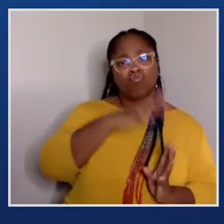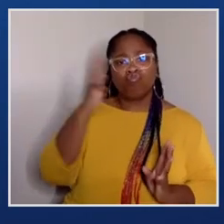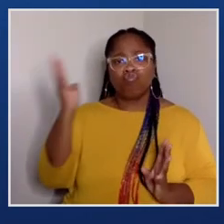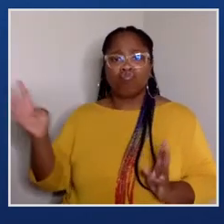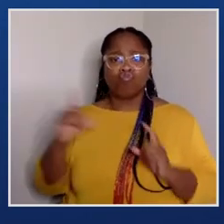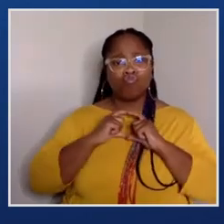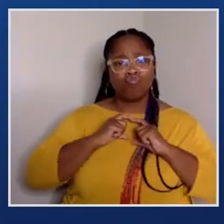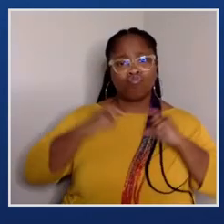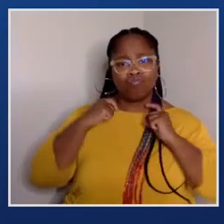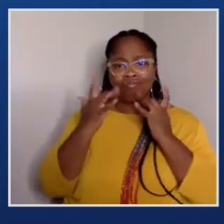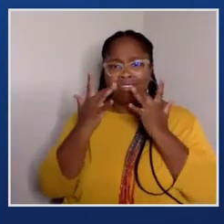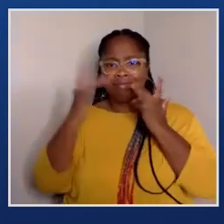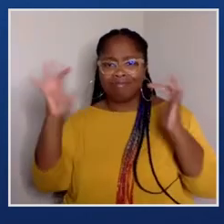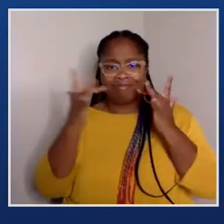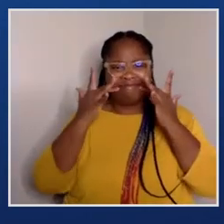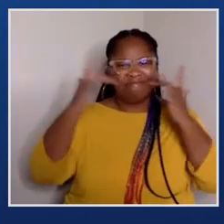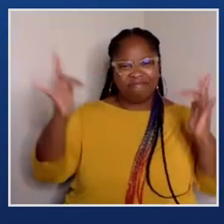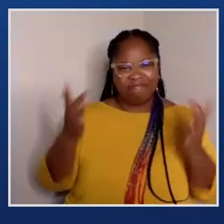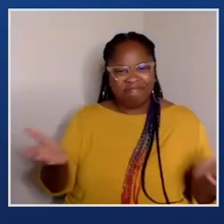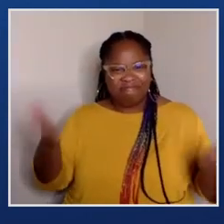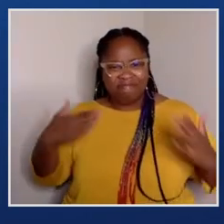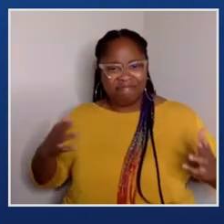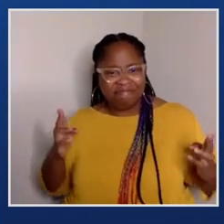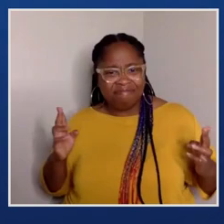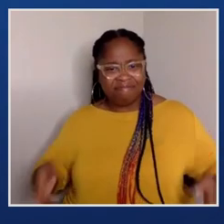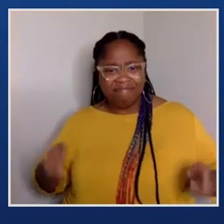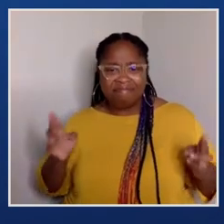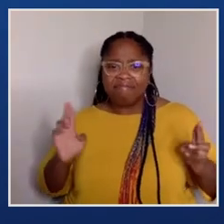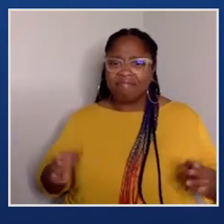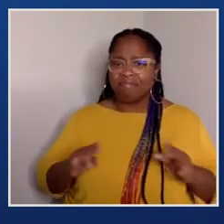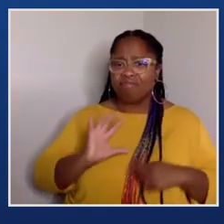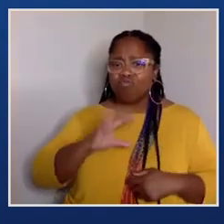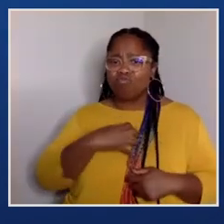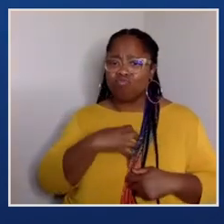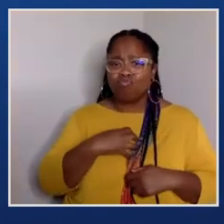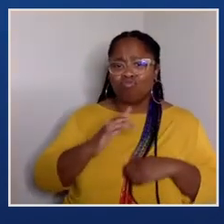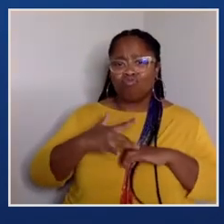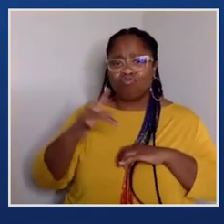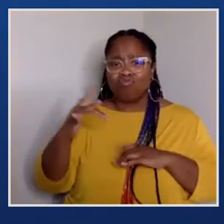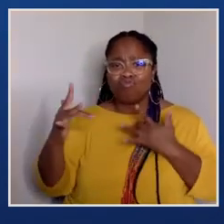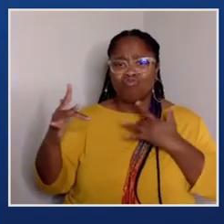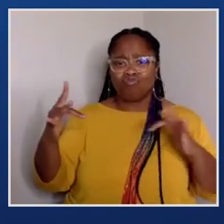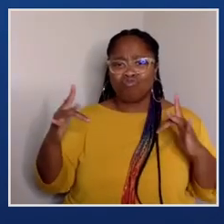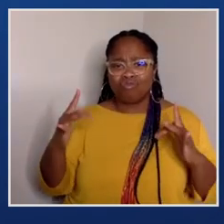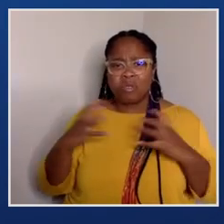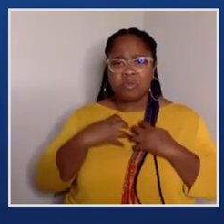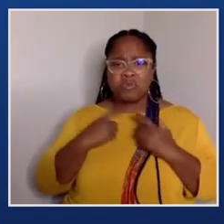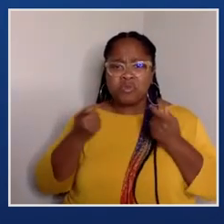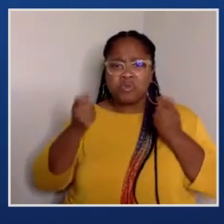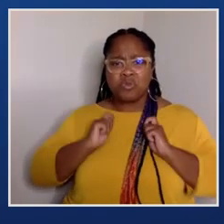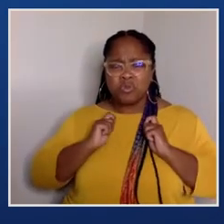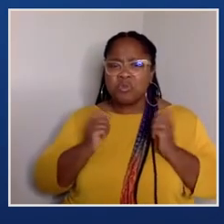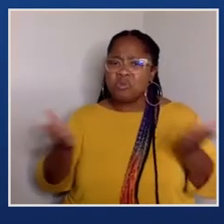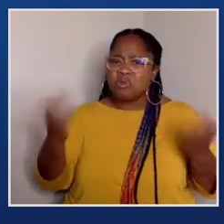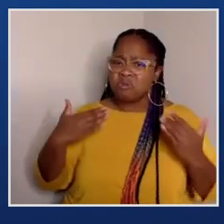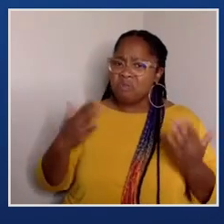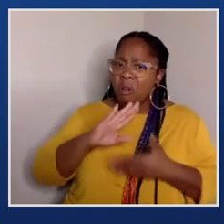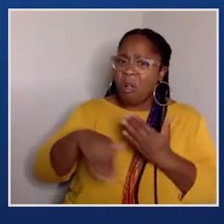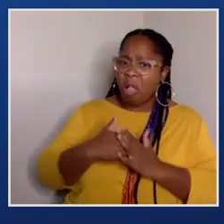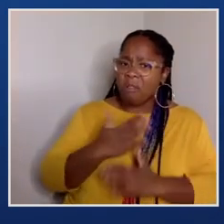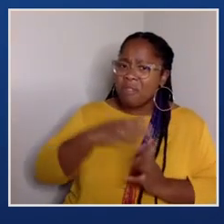shit and get diamond blinking on my head, why we seem to astro? Bust down on my